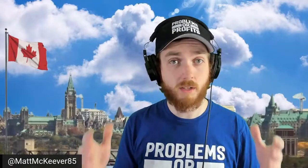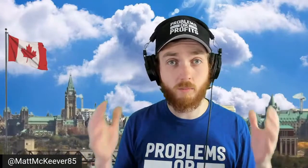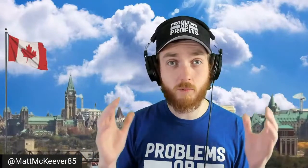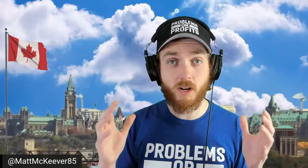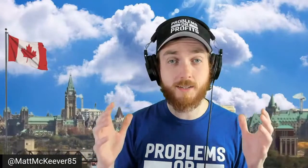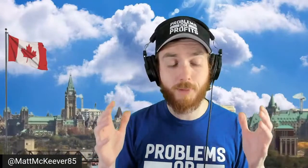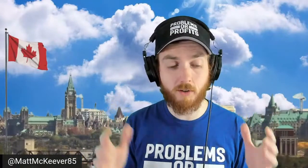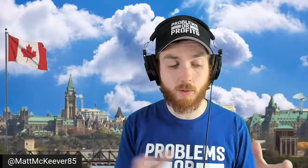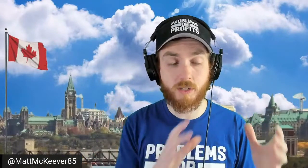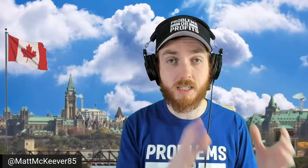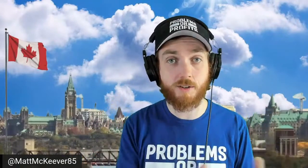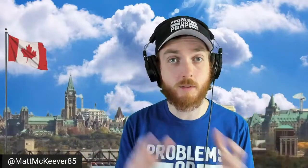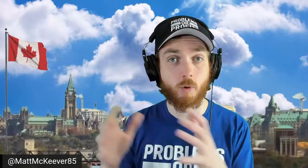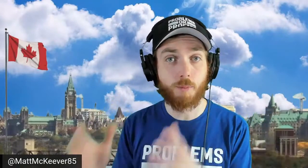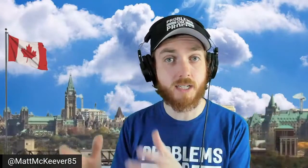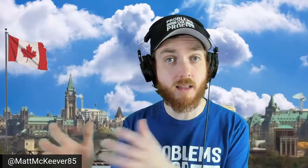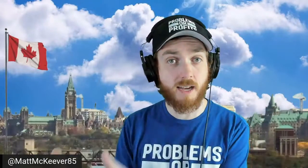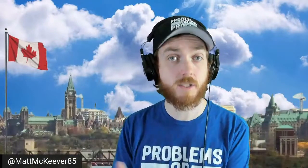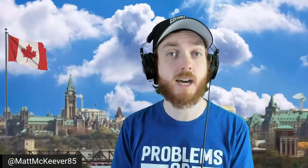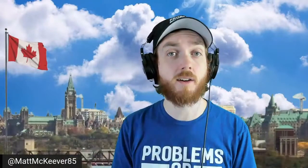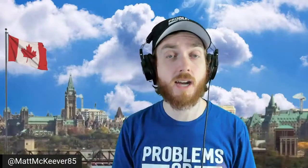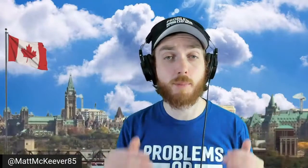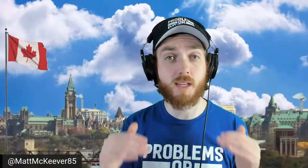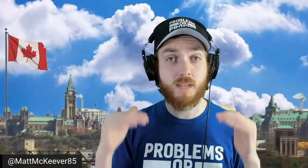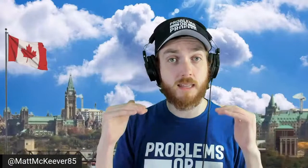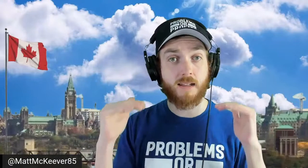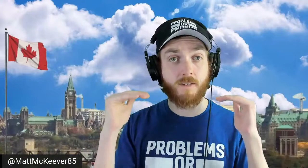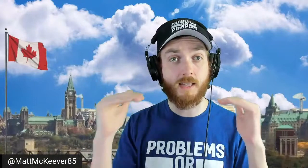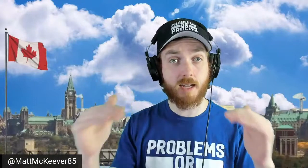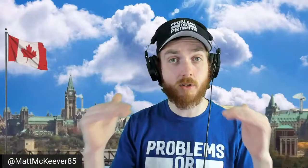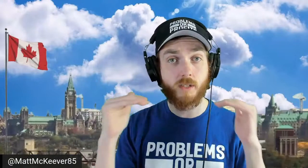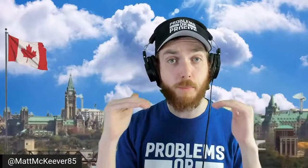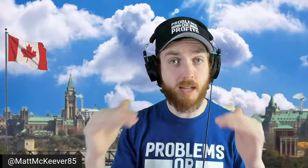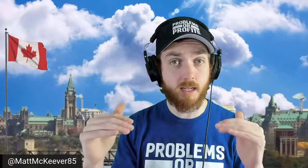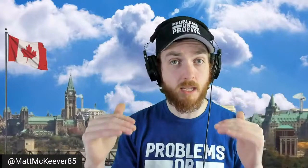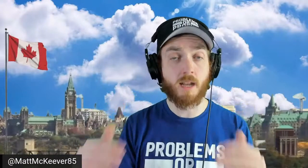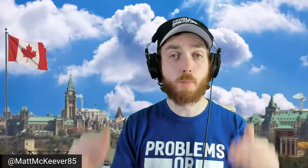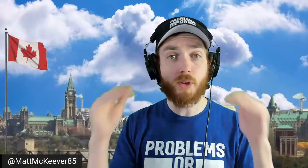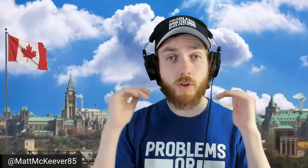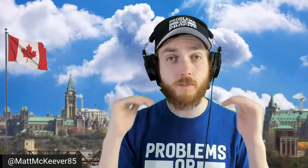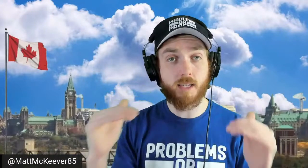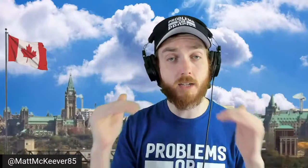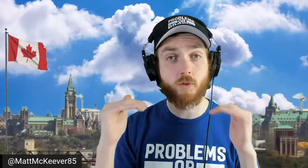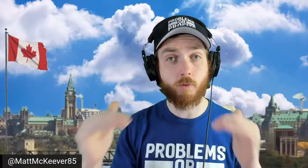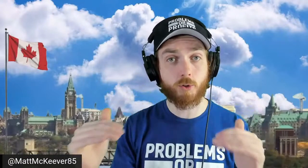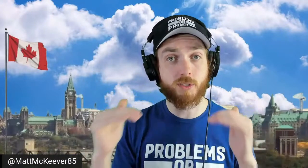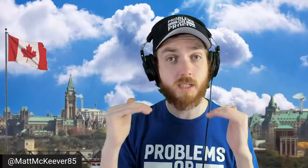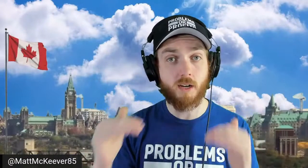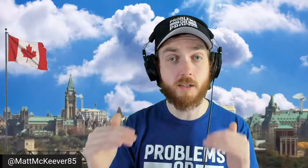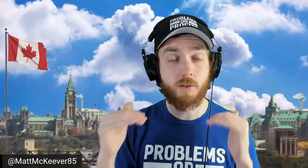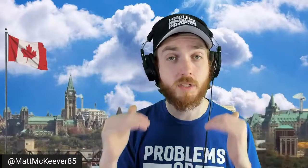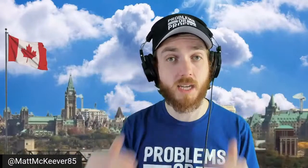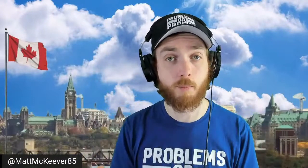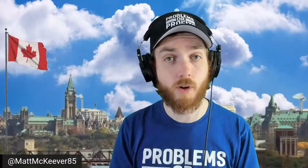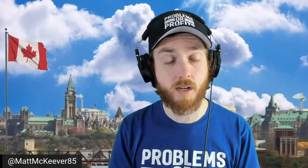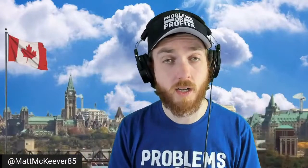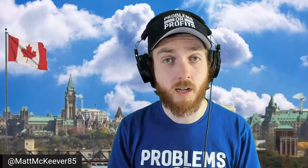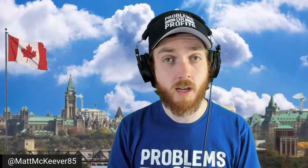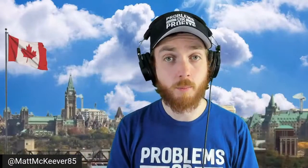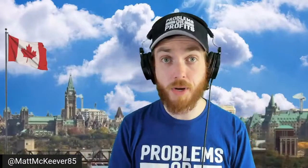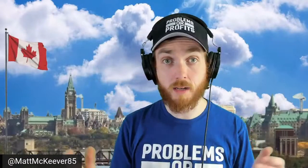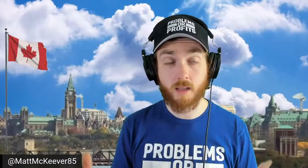about, trying to build a resilient, robust lifestyle. And I believe, again, that financial independence Building your financial fortress of solitude is step